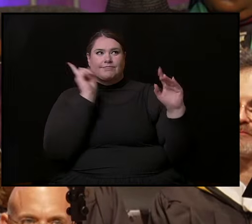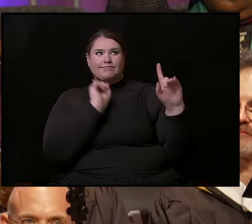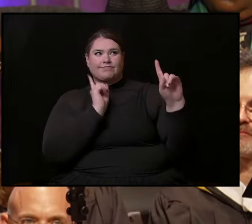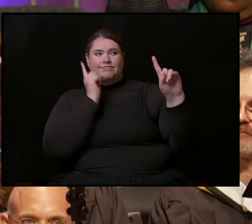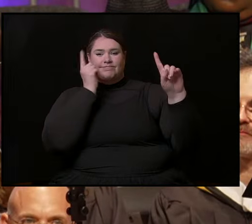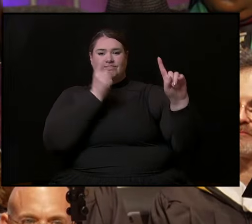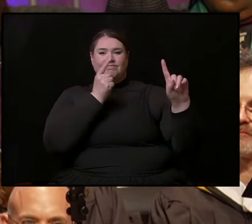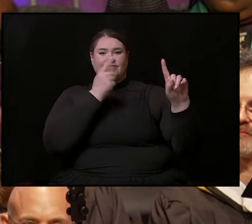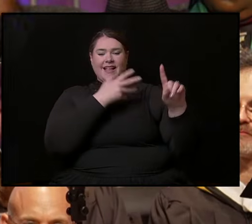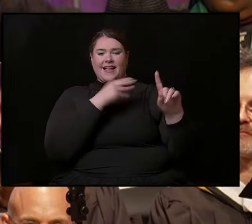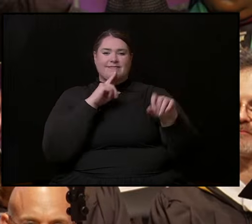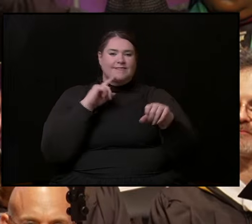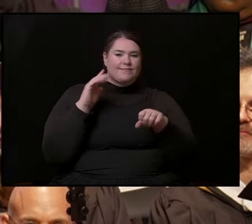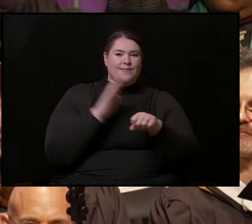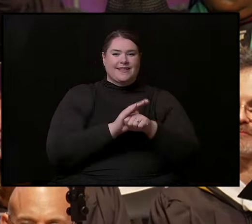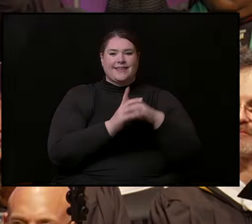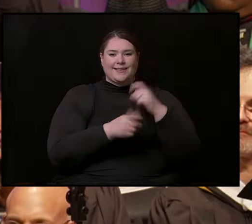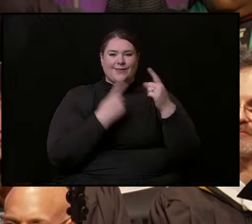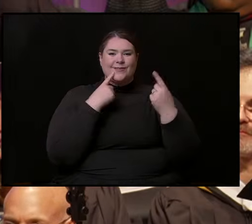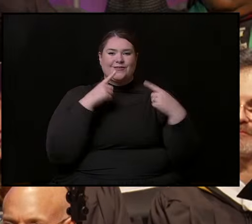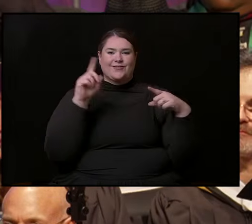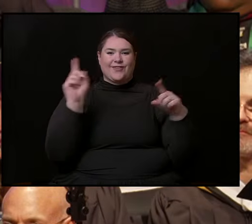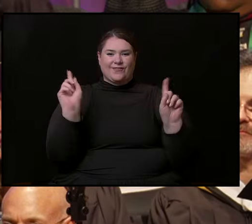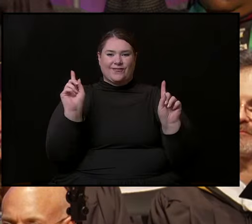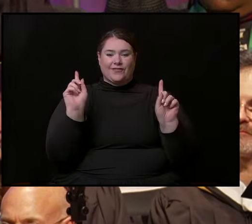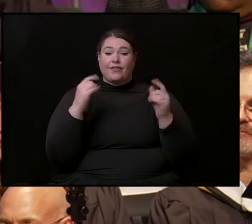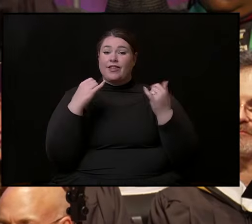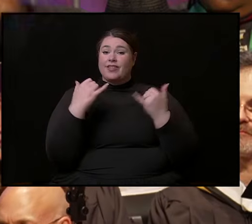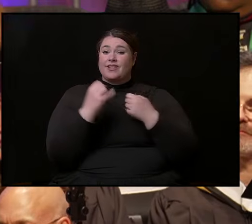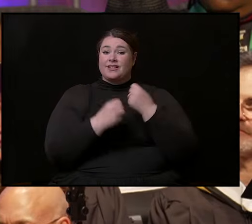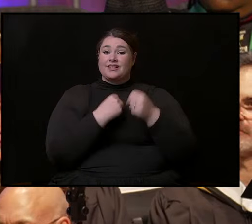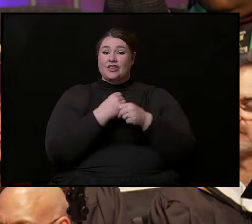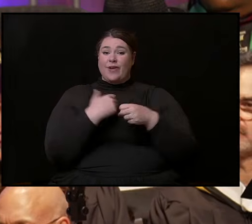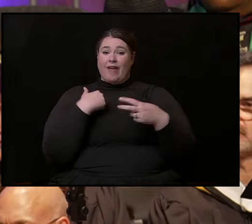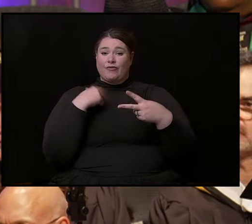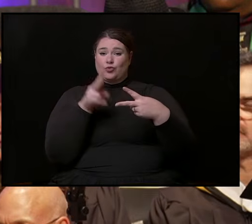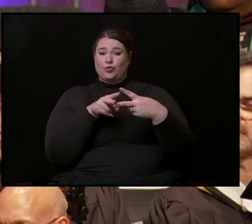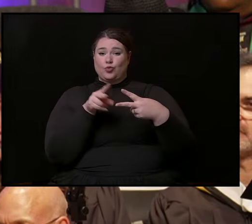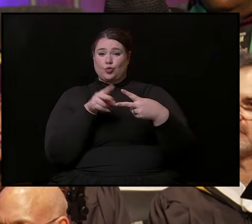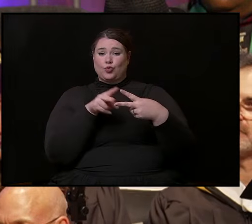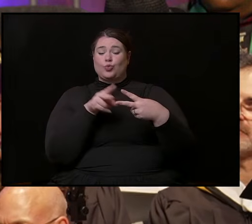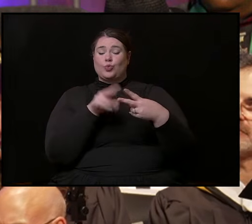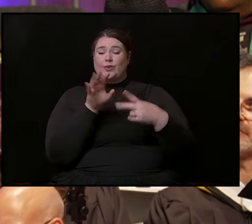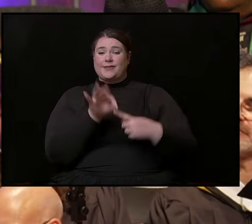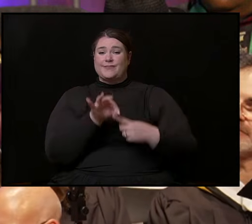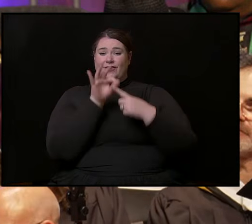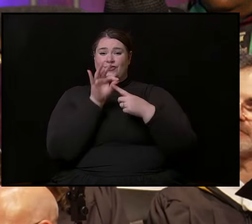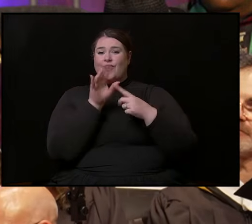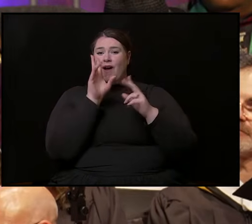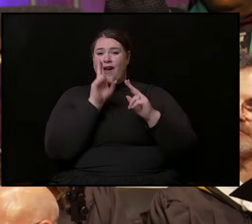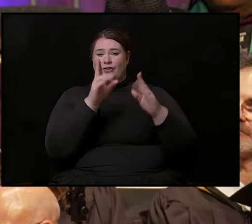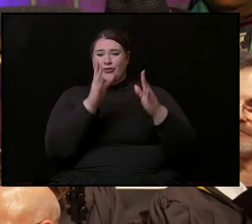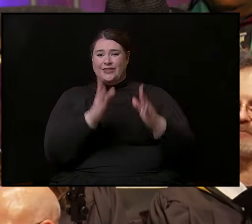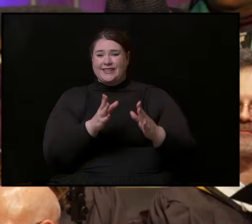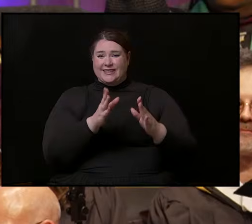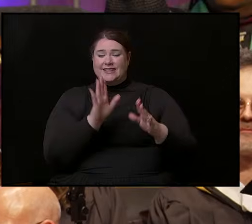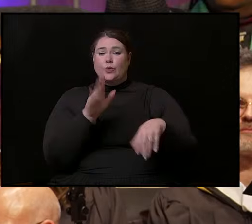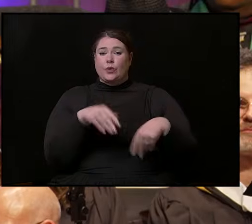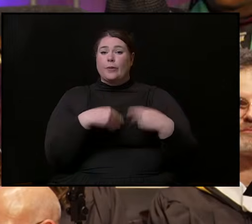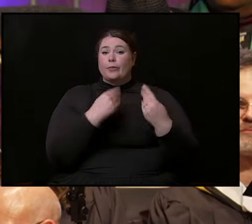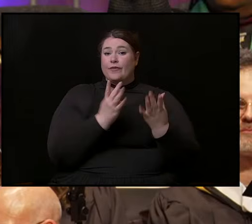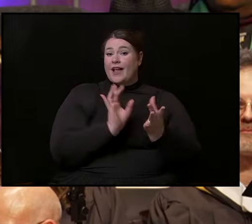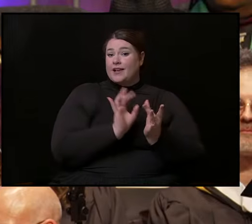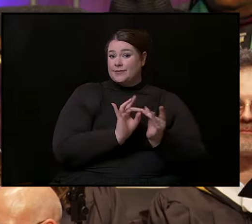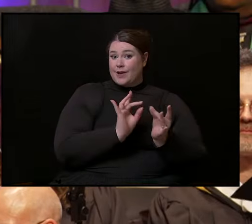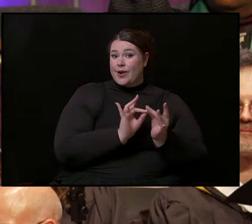is committed. This year, we have two special honorees who will also provide to you